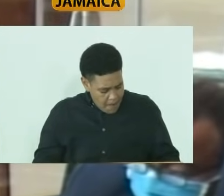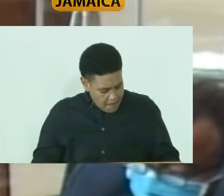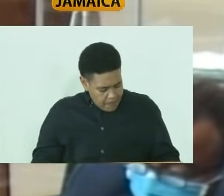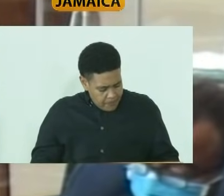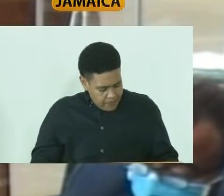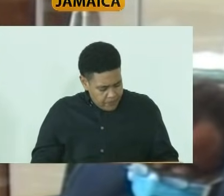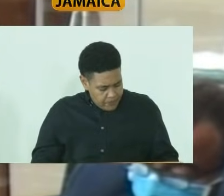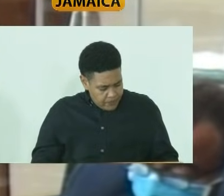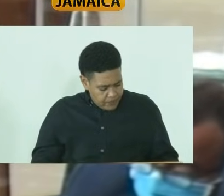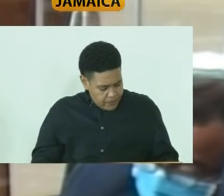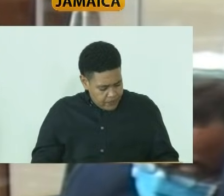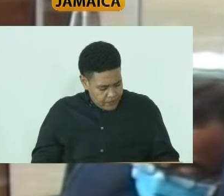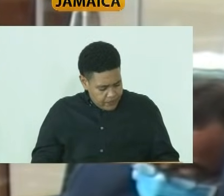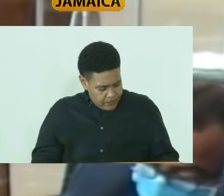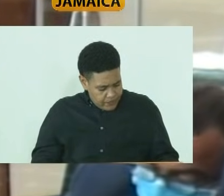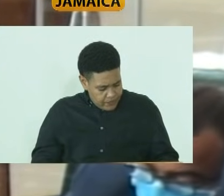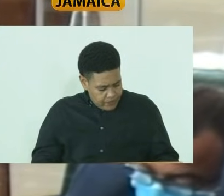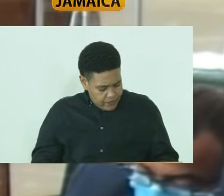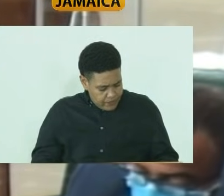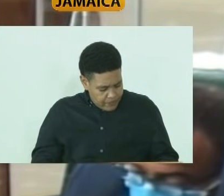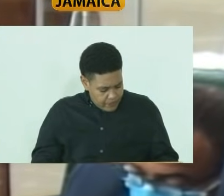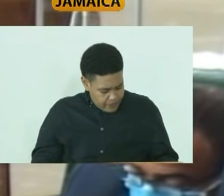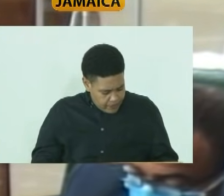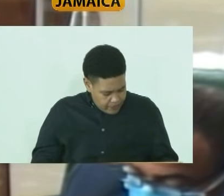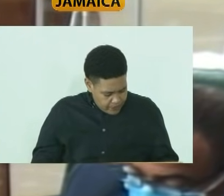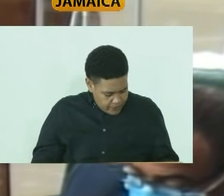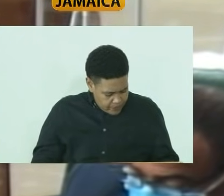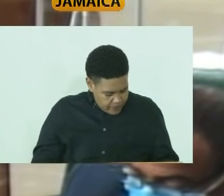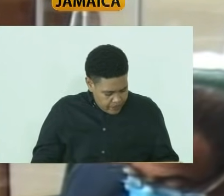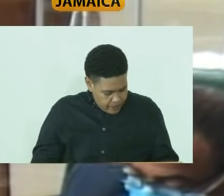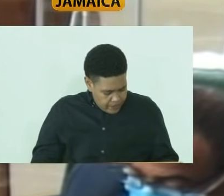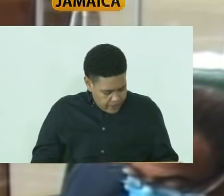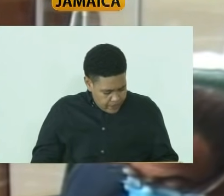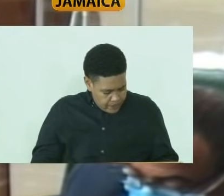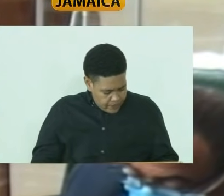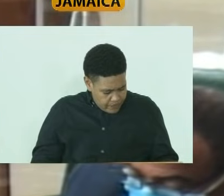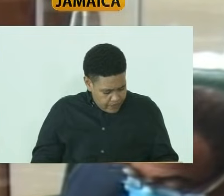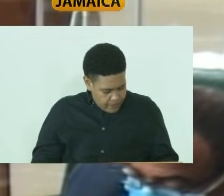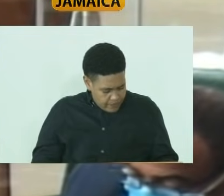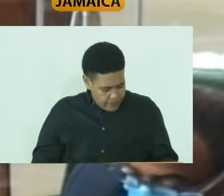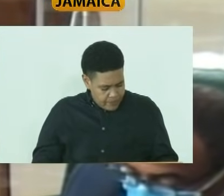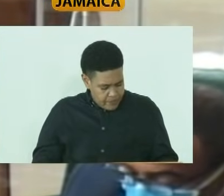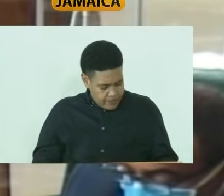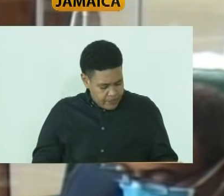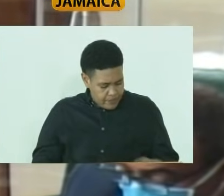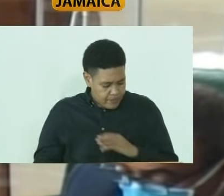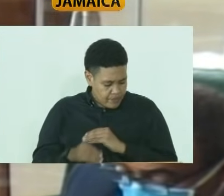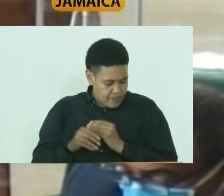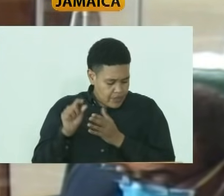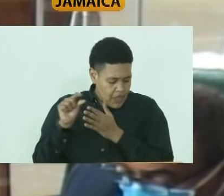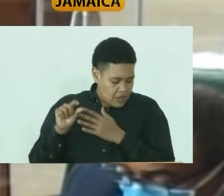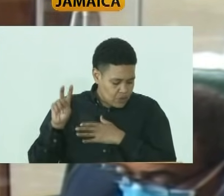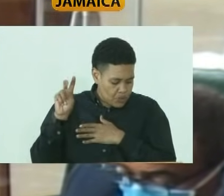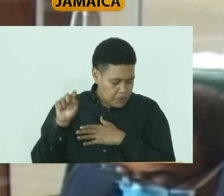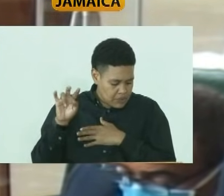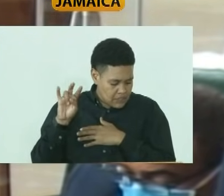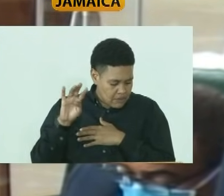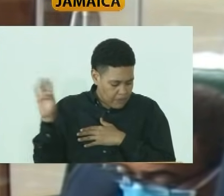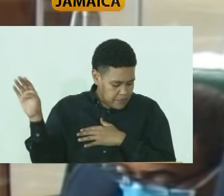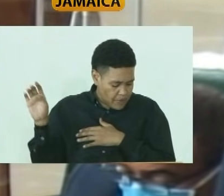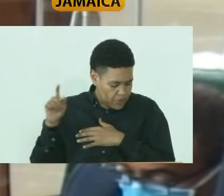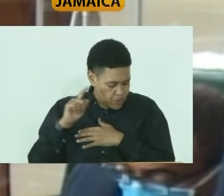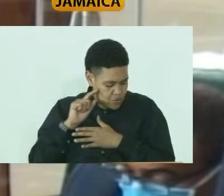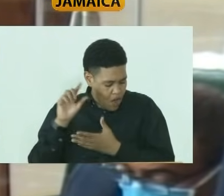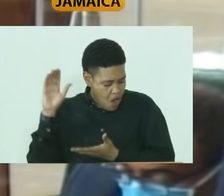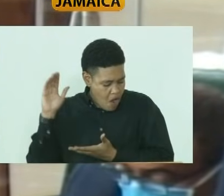Additional allocations include increases of $2.7 billion to augment the provision in the approved budget for public sector wage